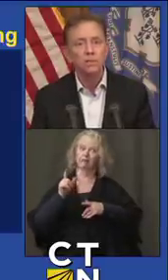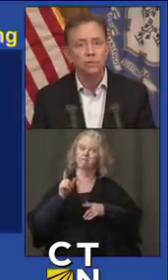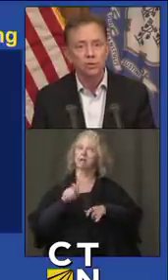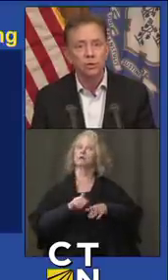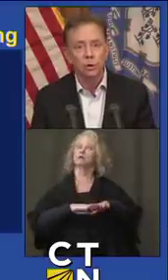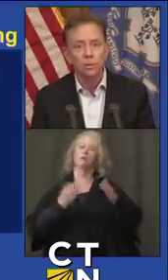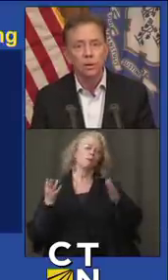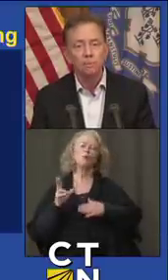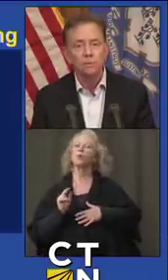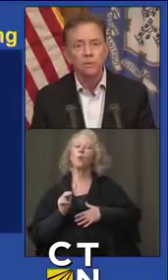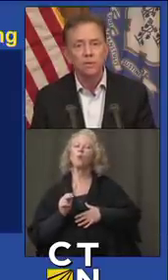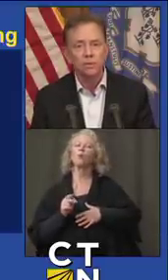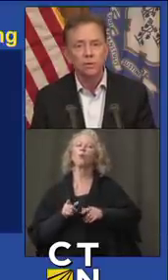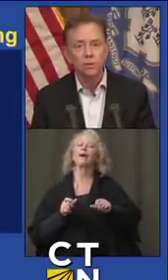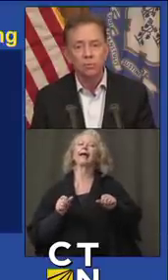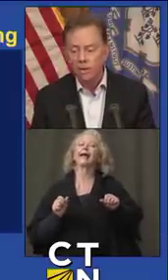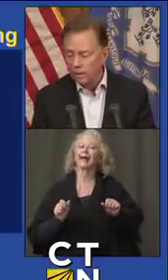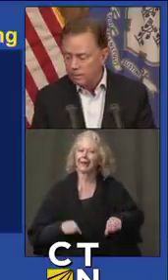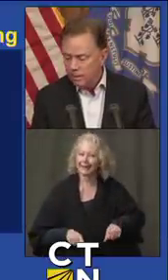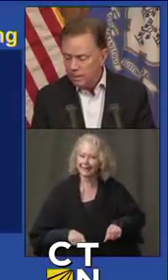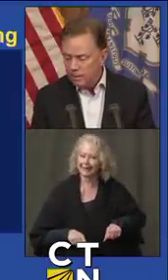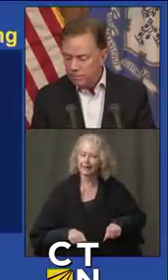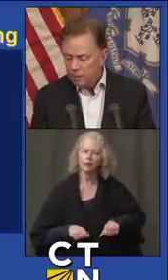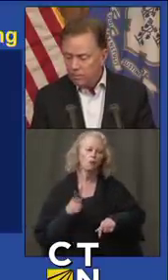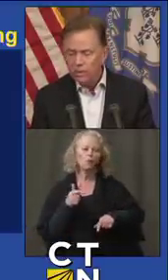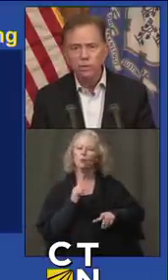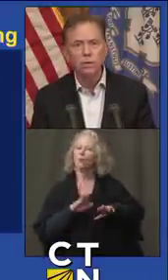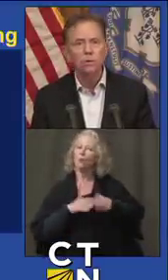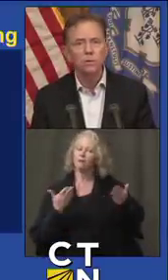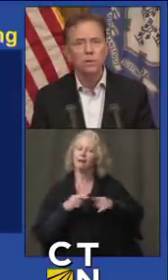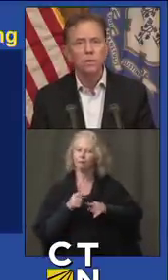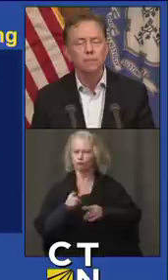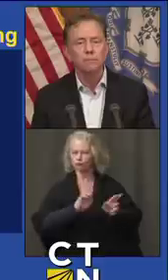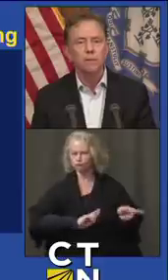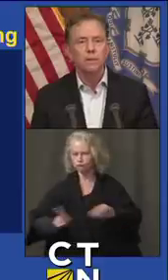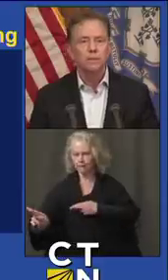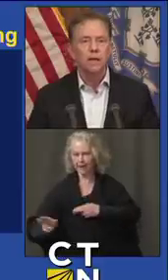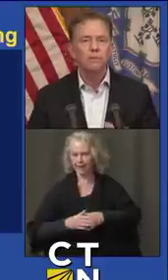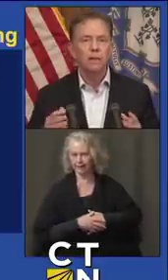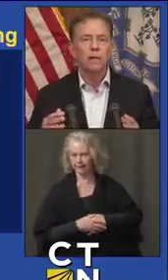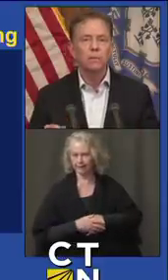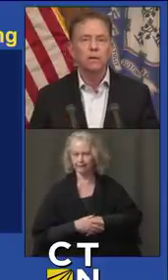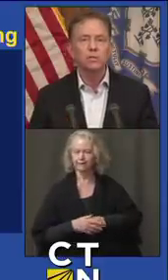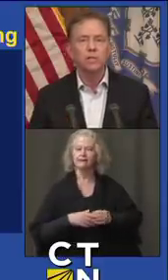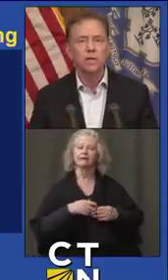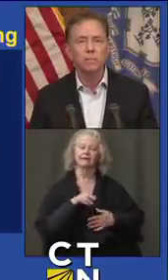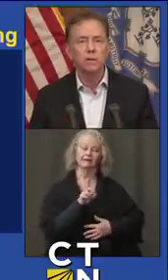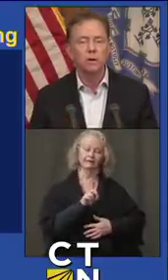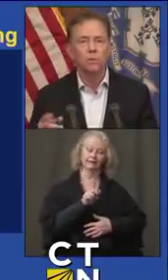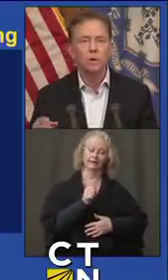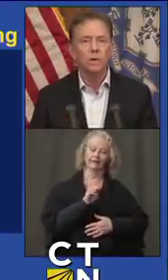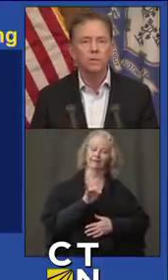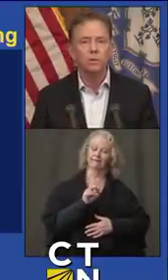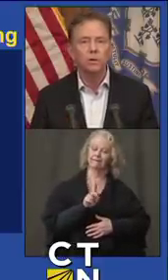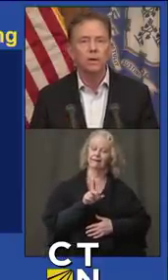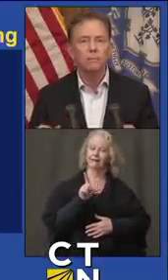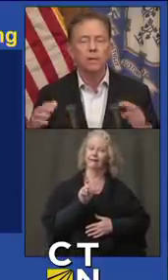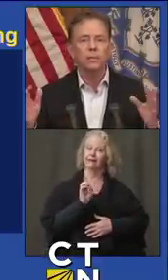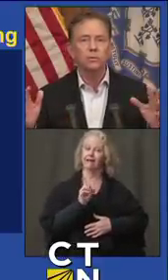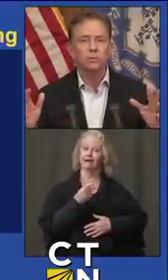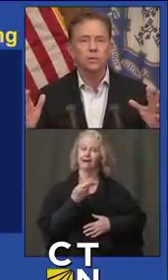day that you should open up until you're ready. I want you to know that David Lamont and his team, working